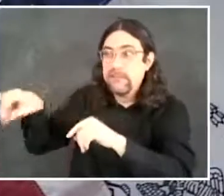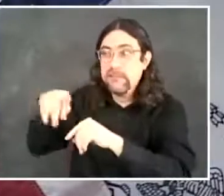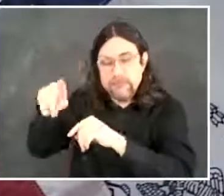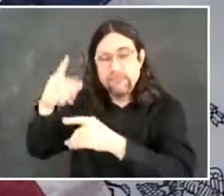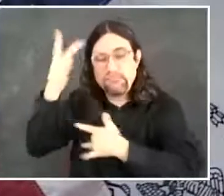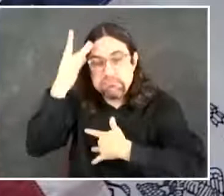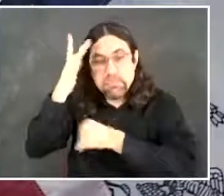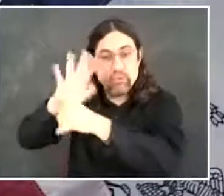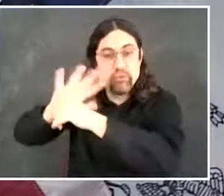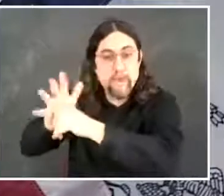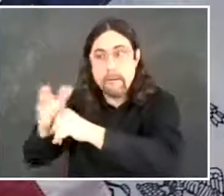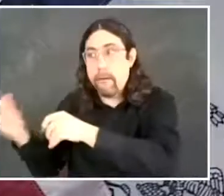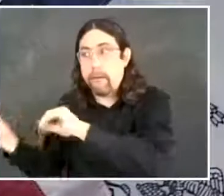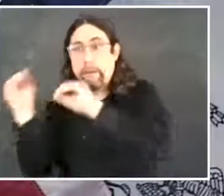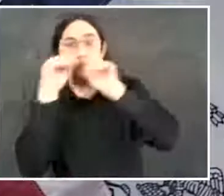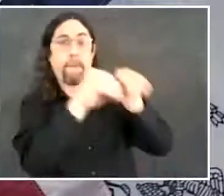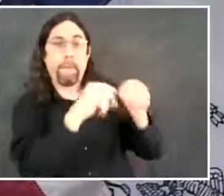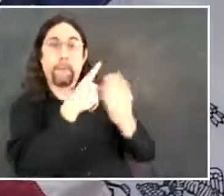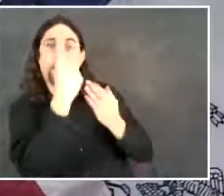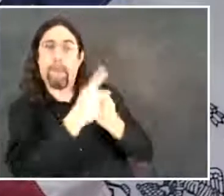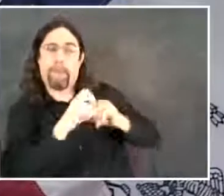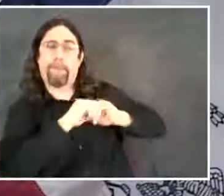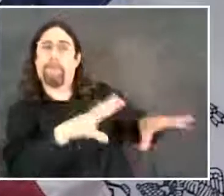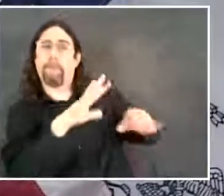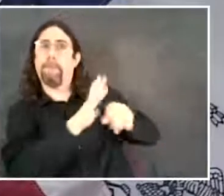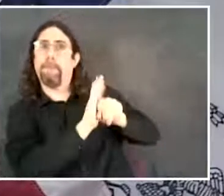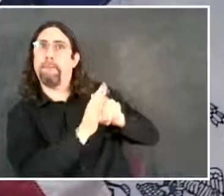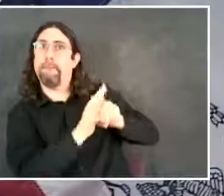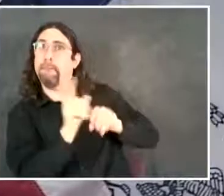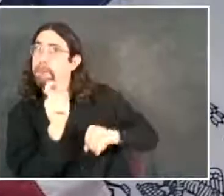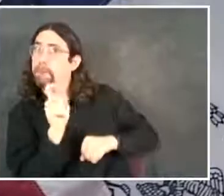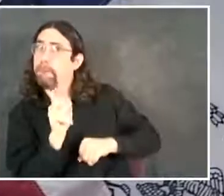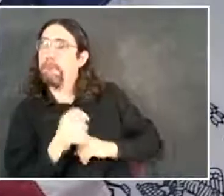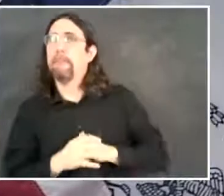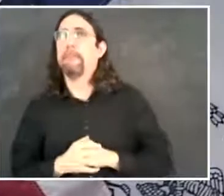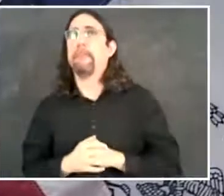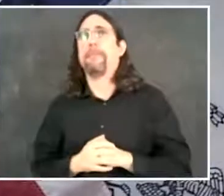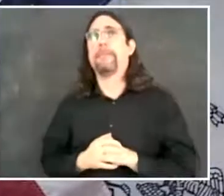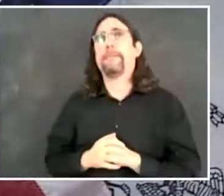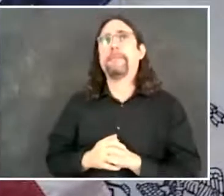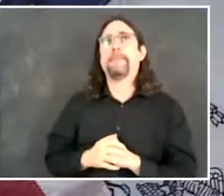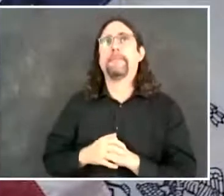other types of settings? A safe haven is a very small facility